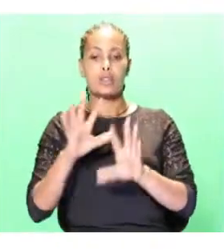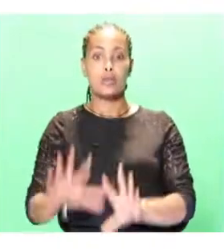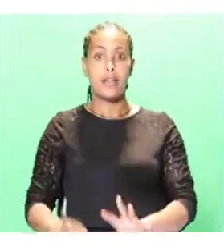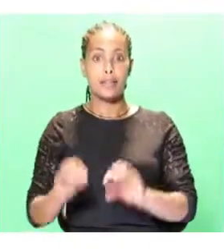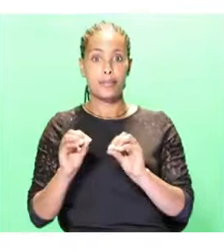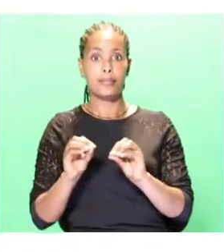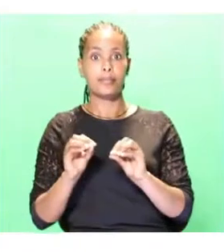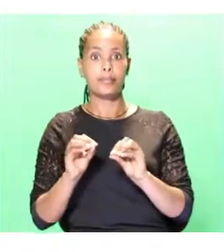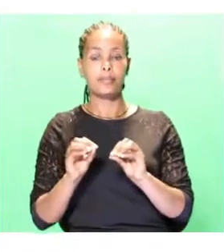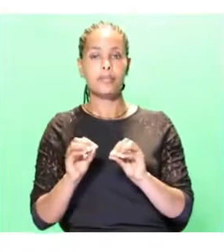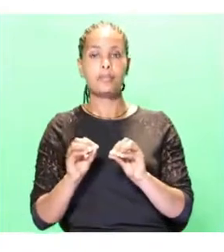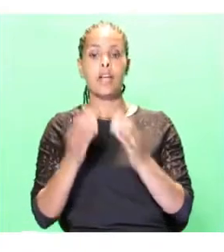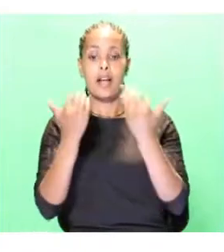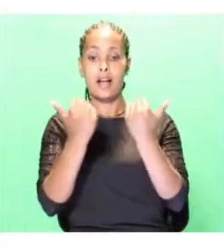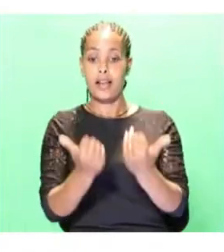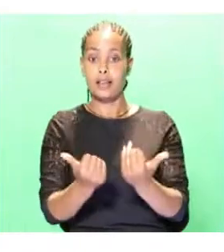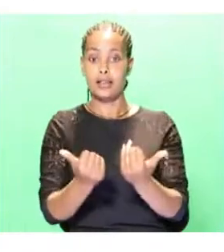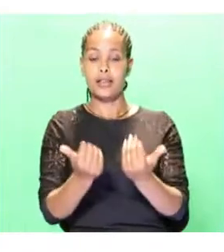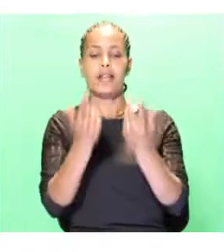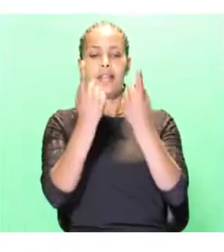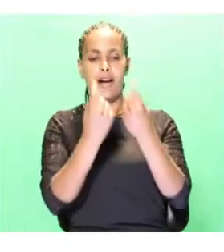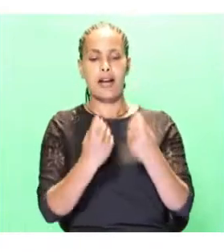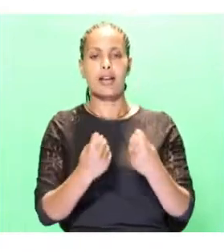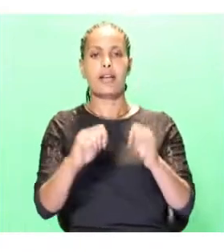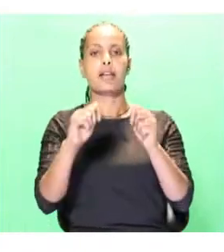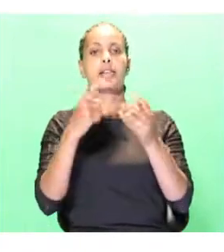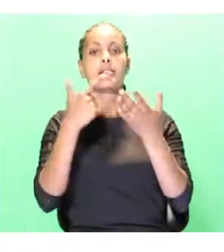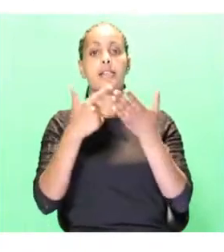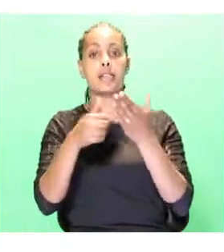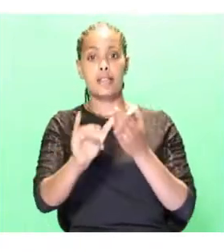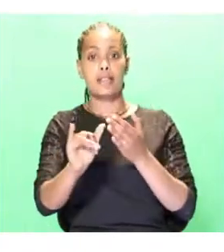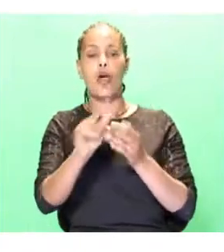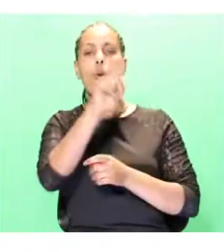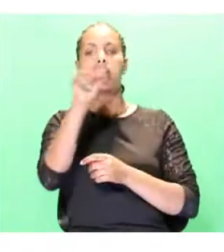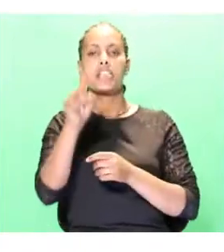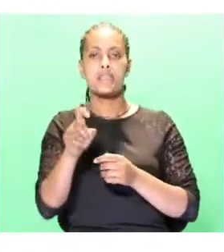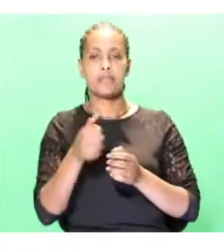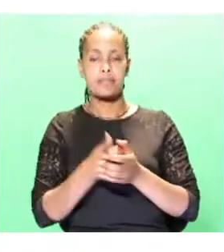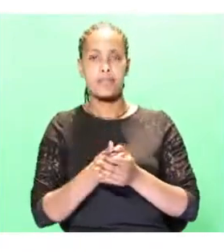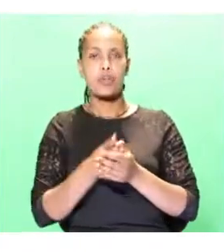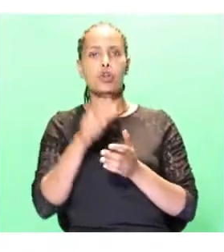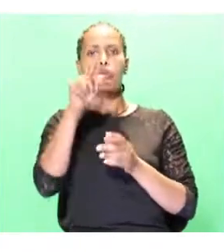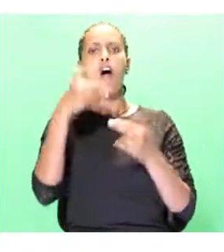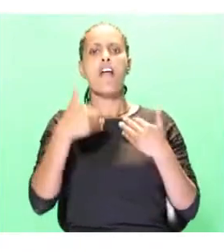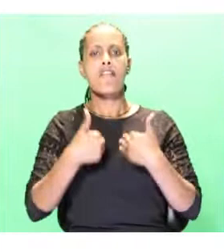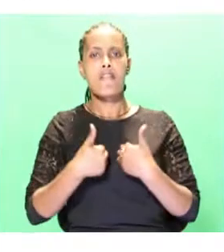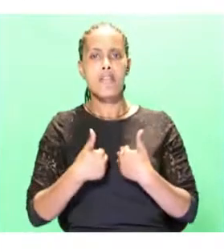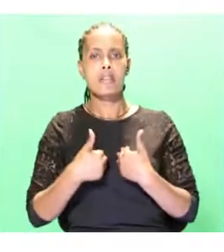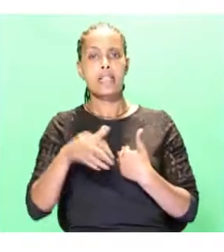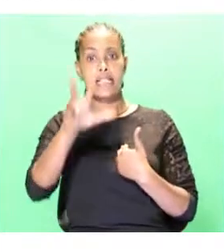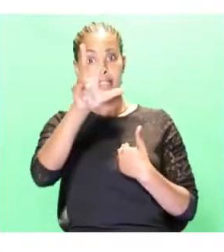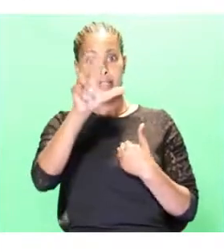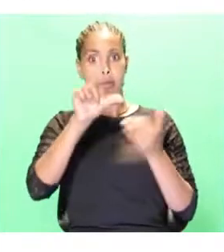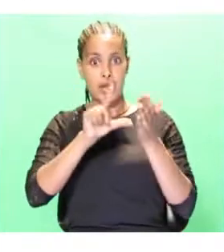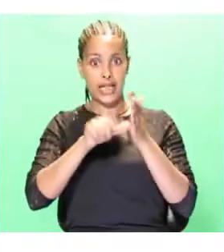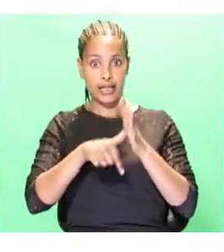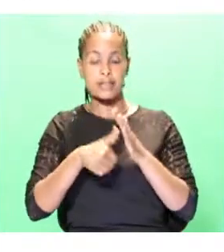Students, let us try this question. You have 3